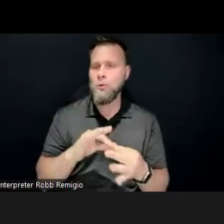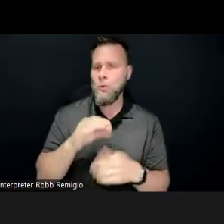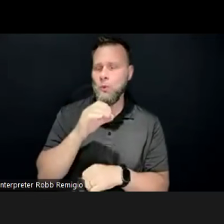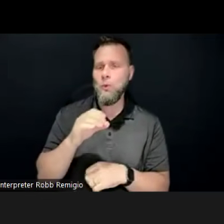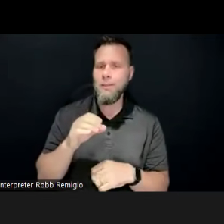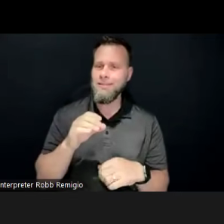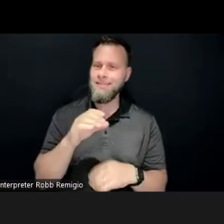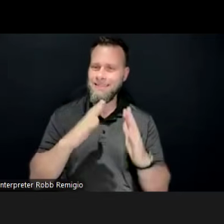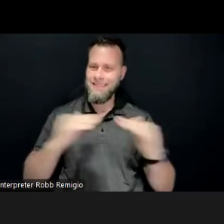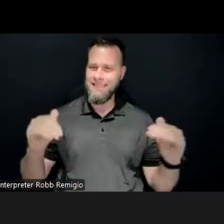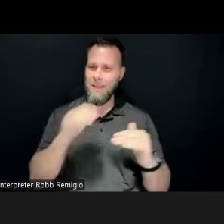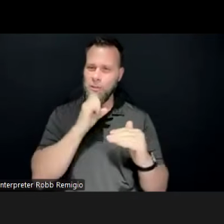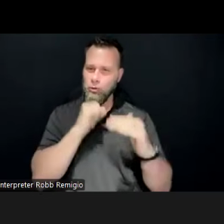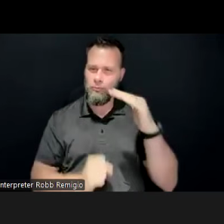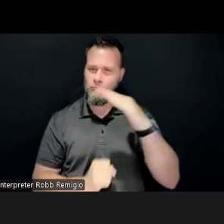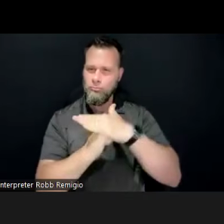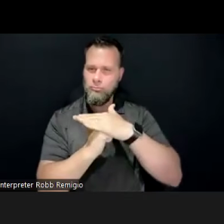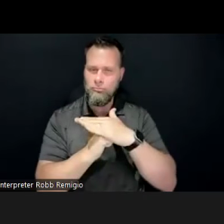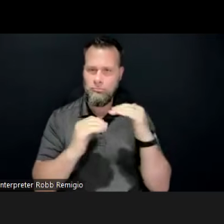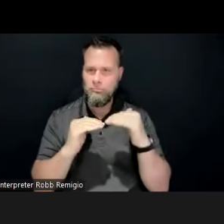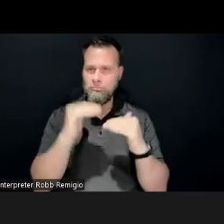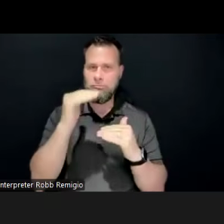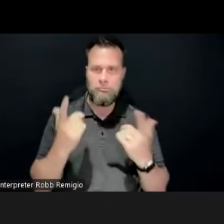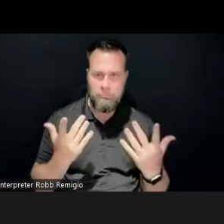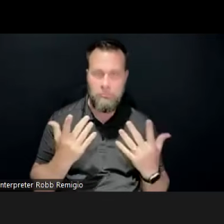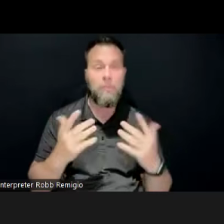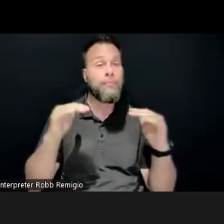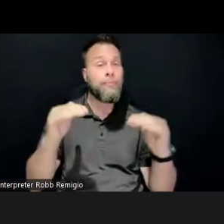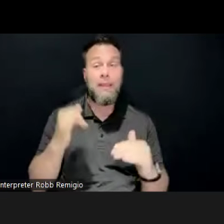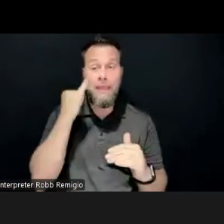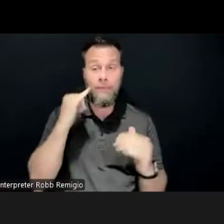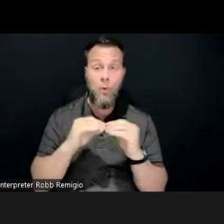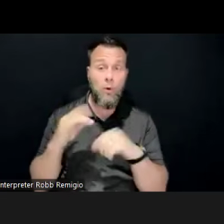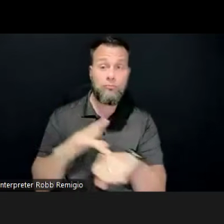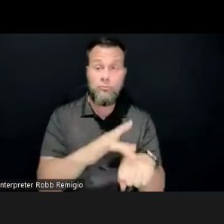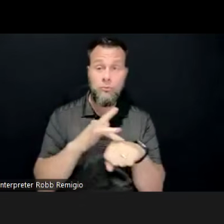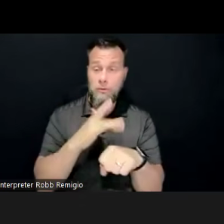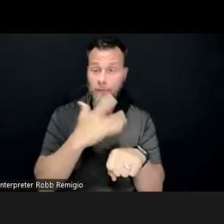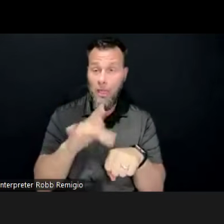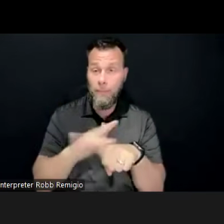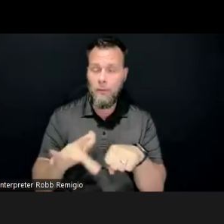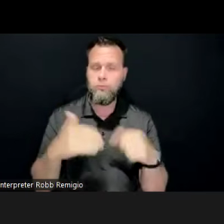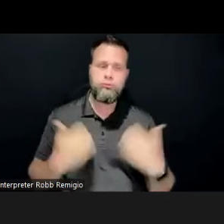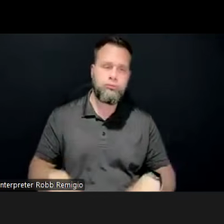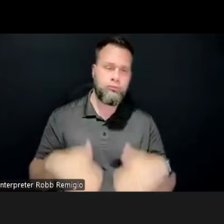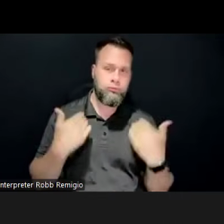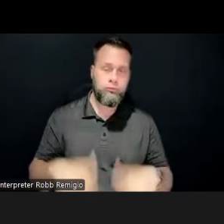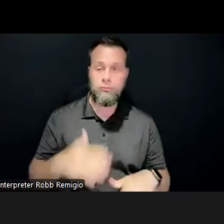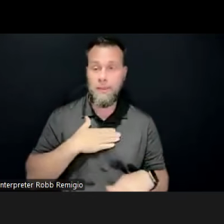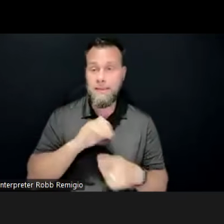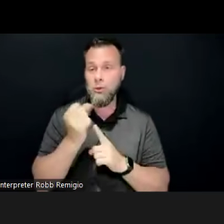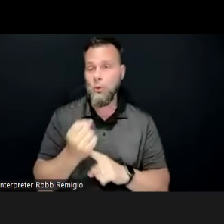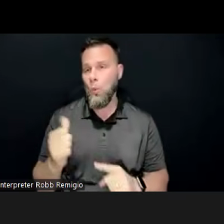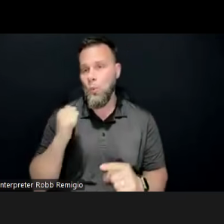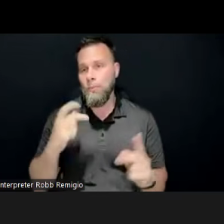definitely know that if there were more resources for me, then it wouldn't have been as bad as it was for me, even though I don't have the most egregious